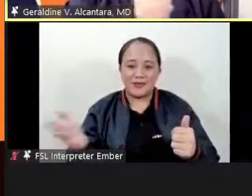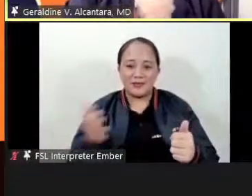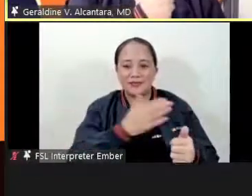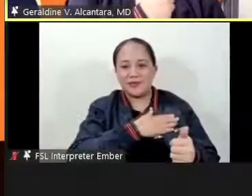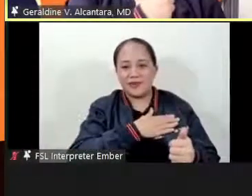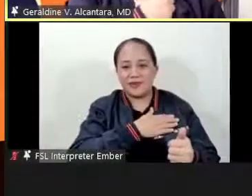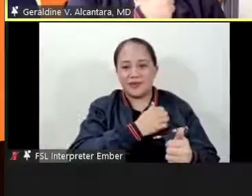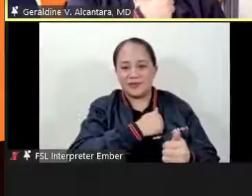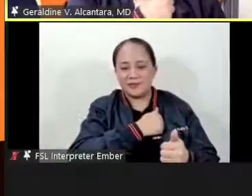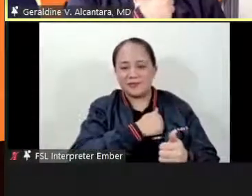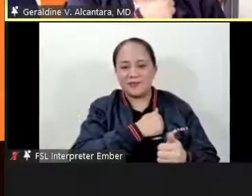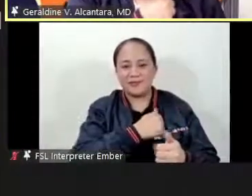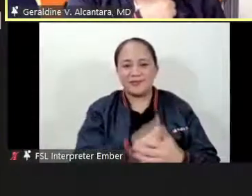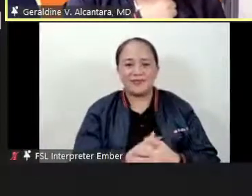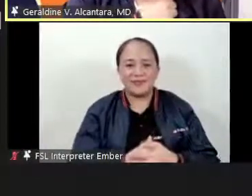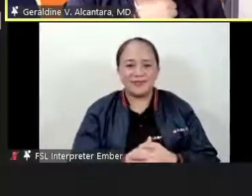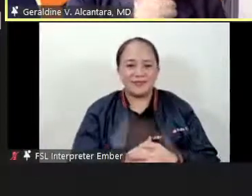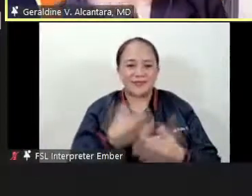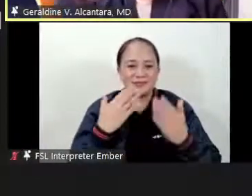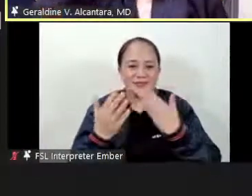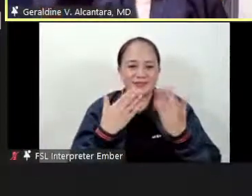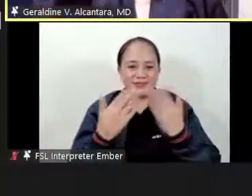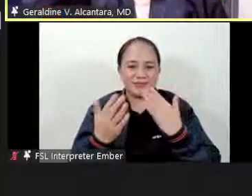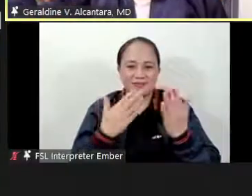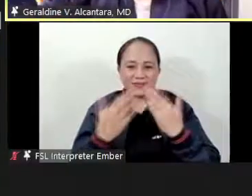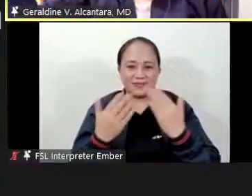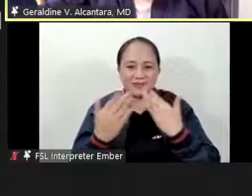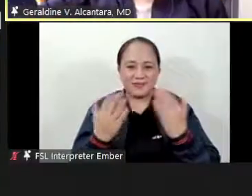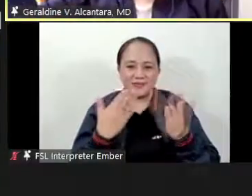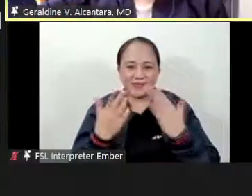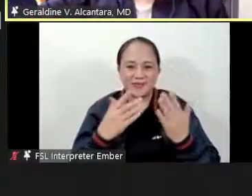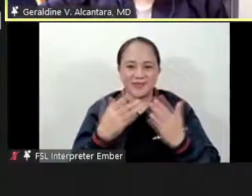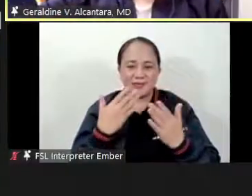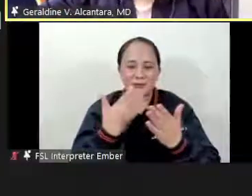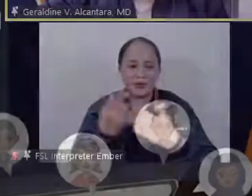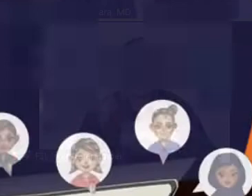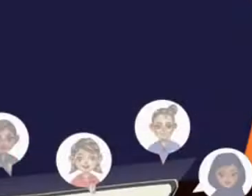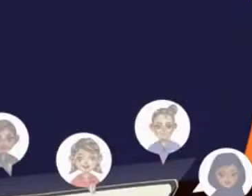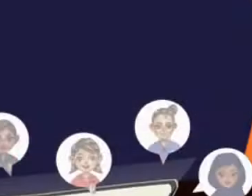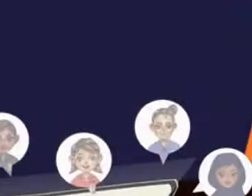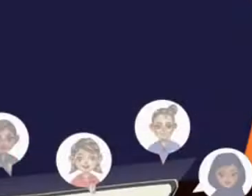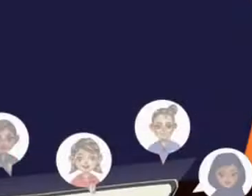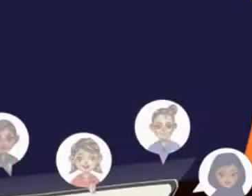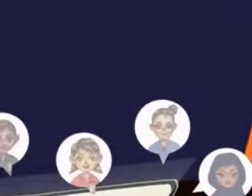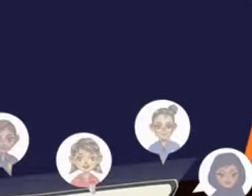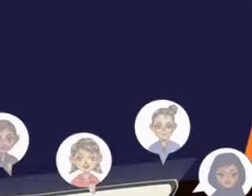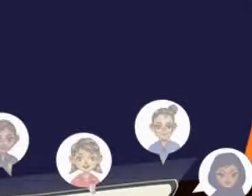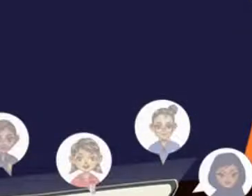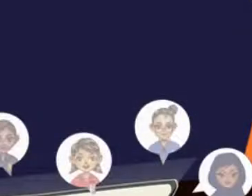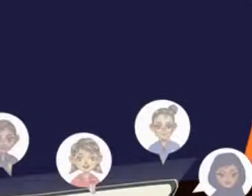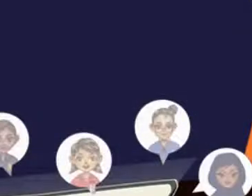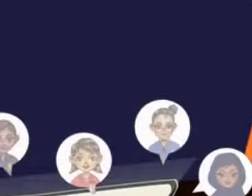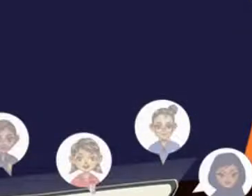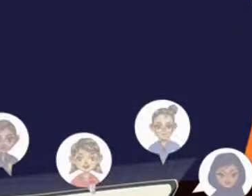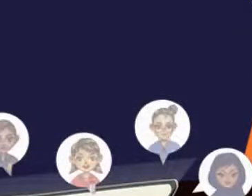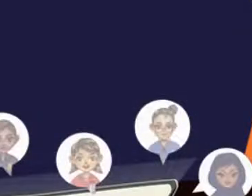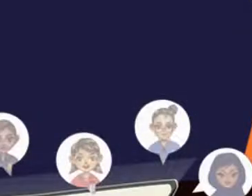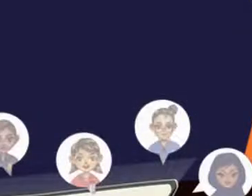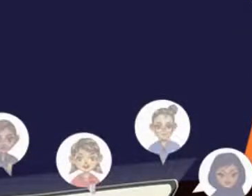sa bata. Maraming salamat po and good day everyone.